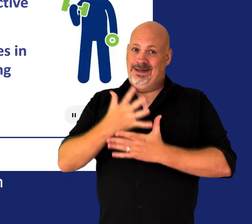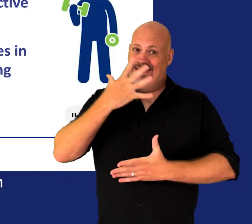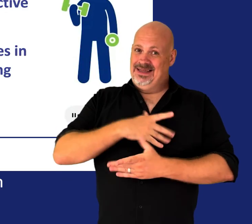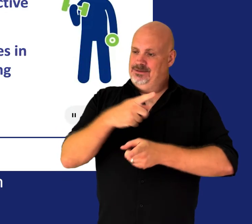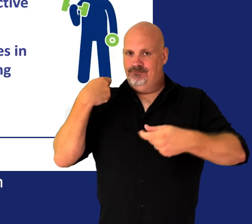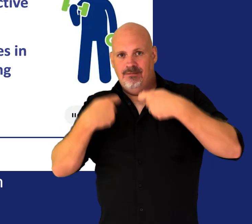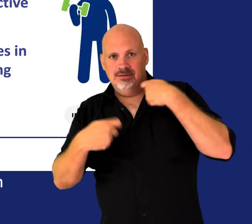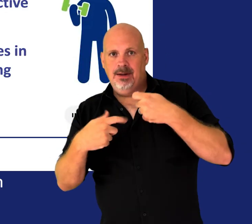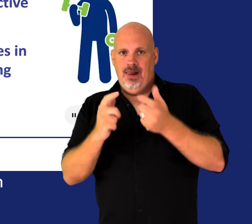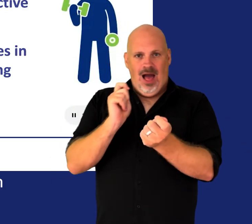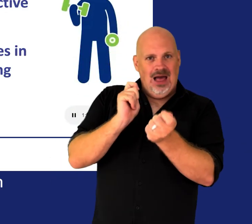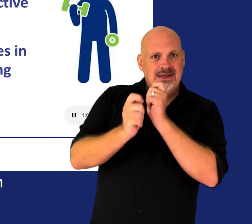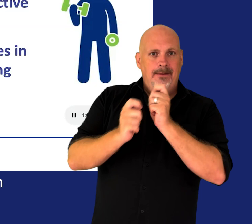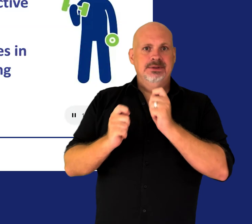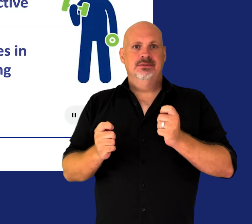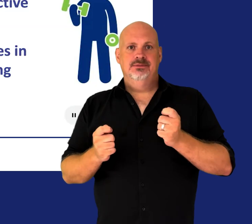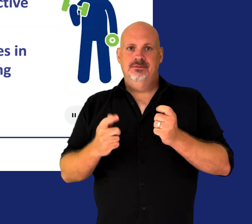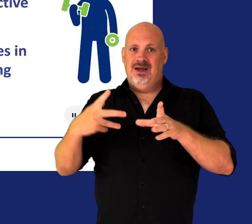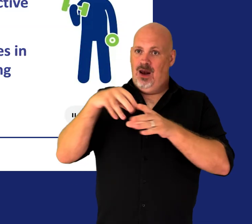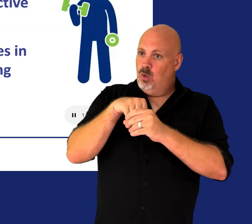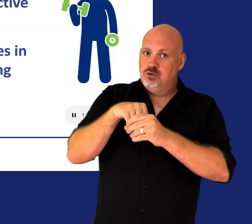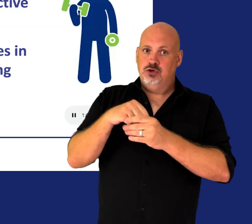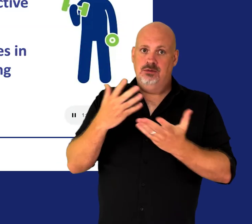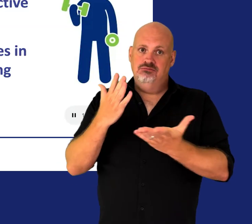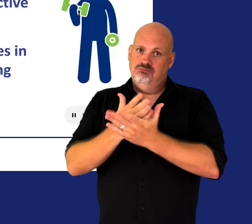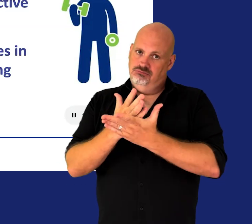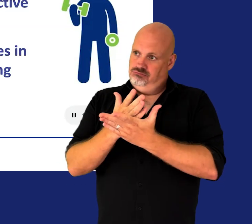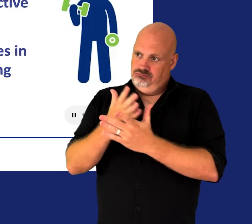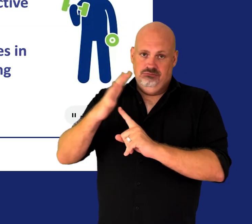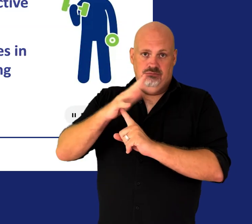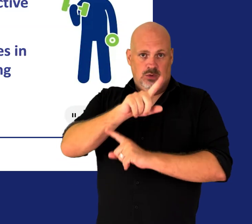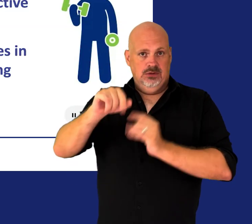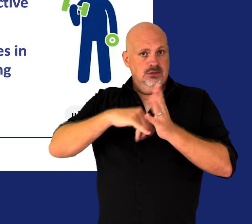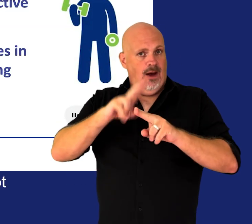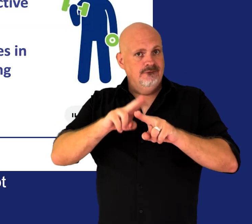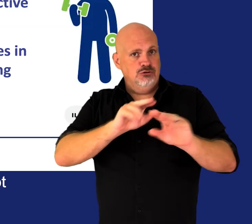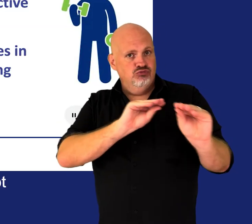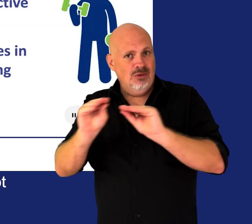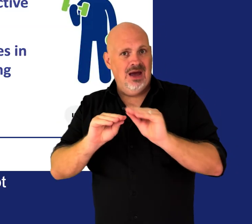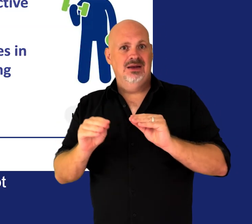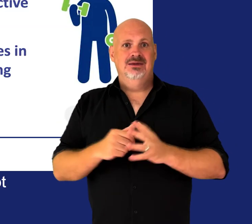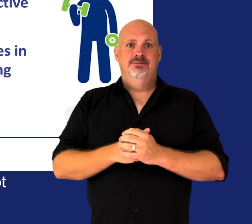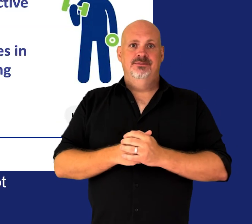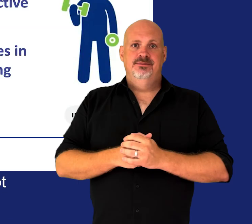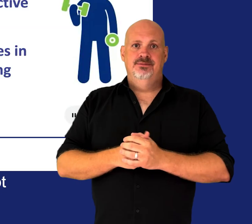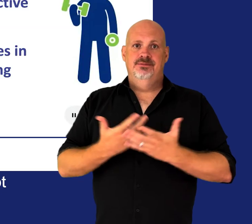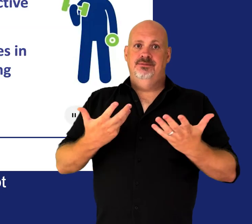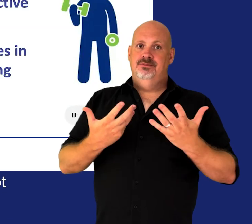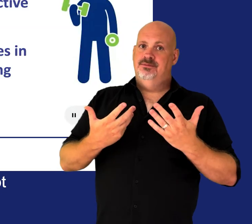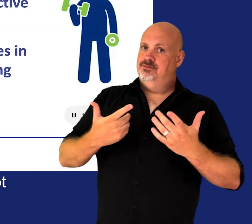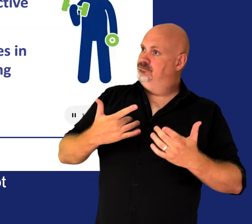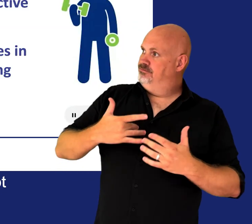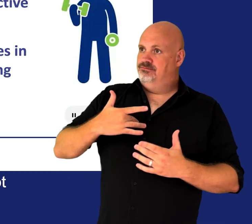upon flexibility and adaptability, with inclusion depending upon staff training, confidence and willingness to adapt and